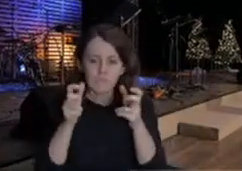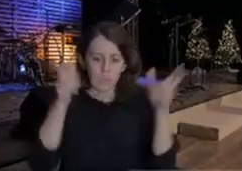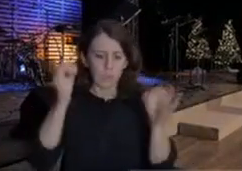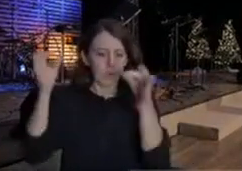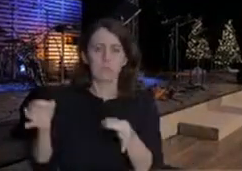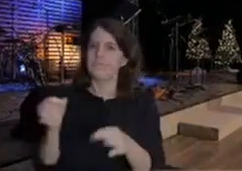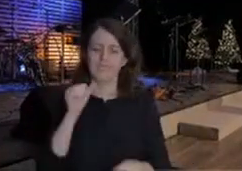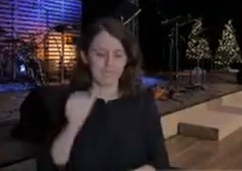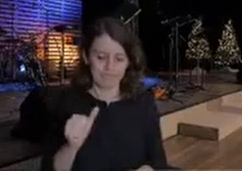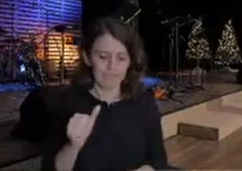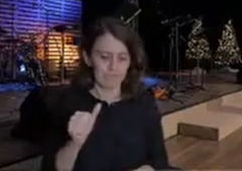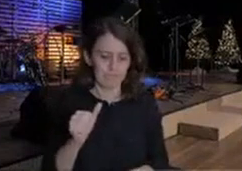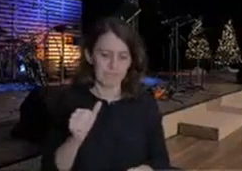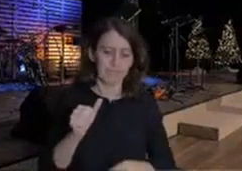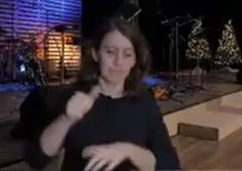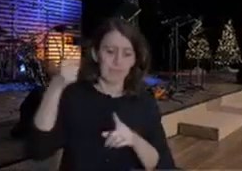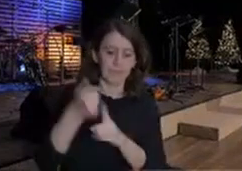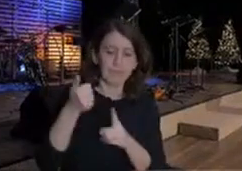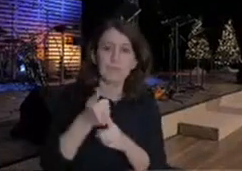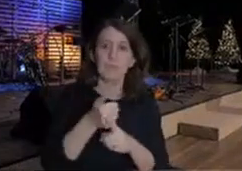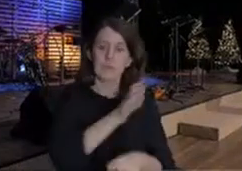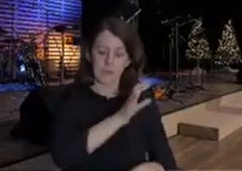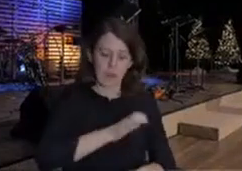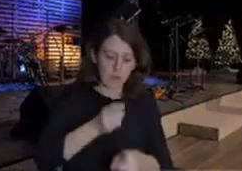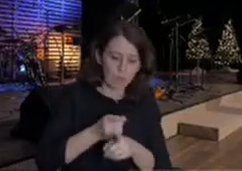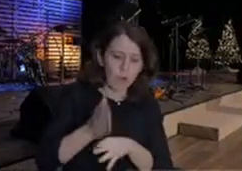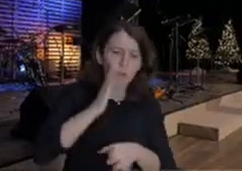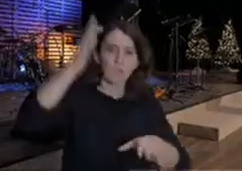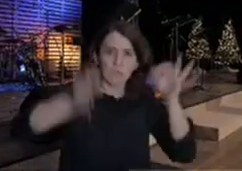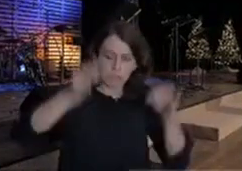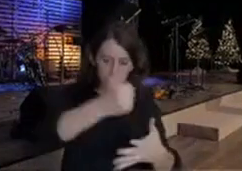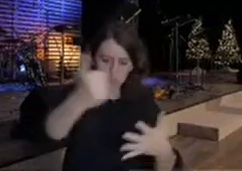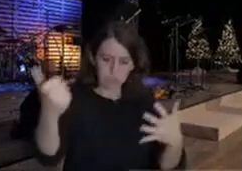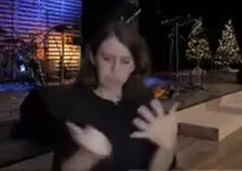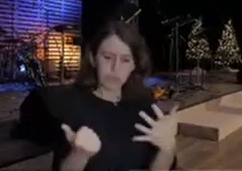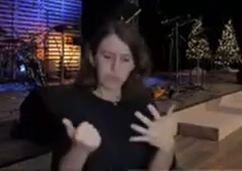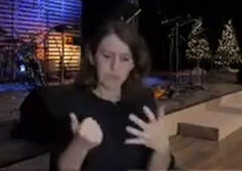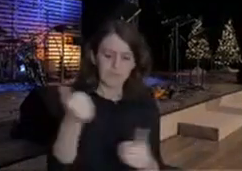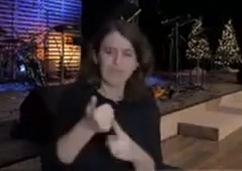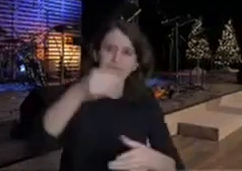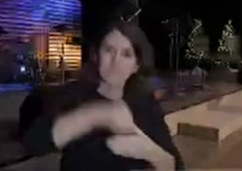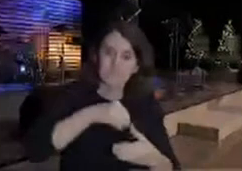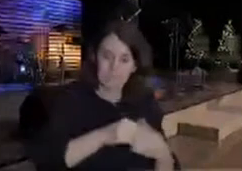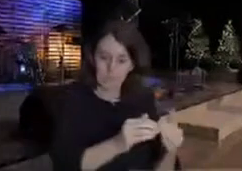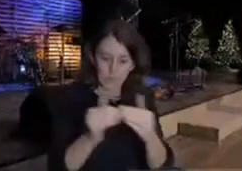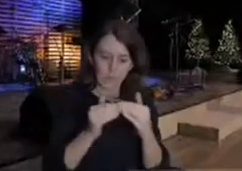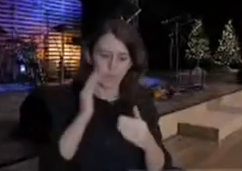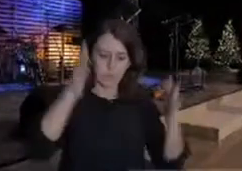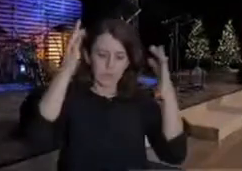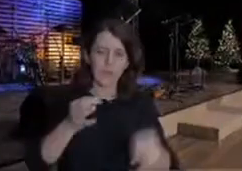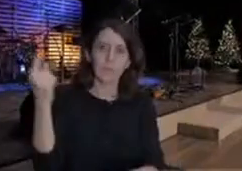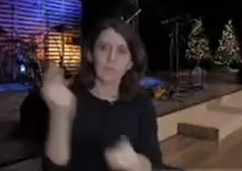ears, but with righteousness he will judge the needy. With justice, he will give decisions for the poor of the earth. He